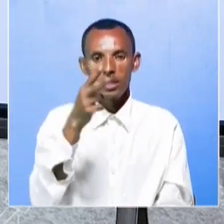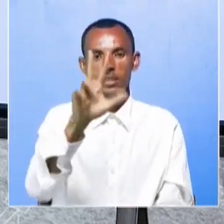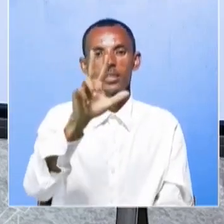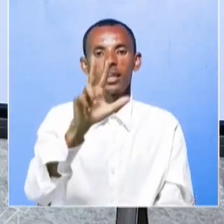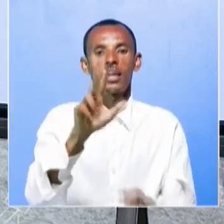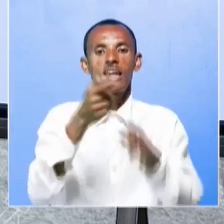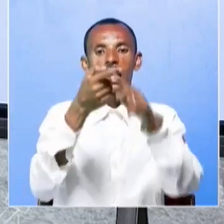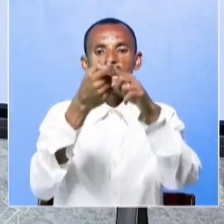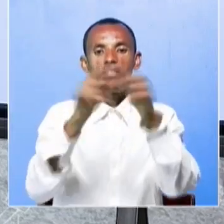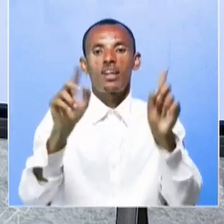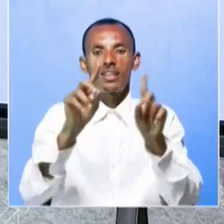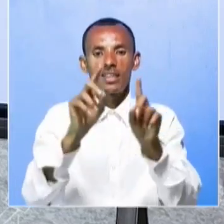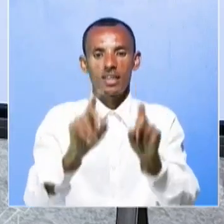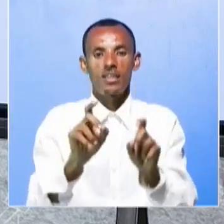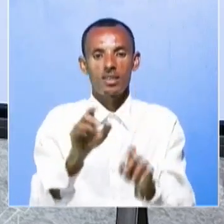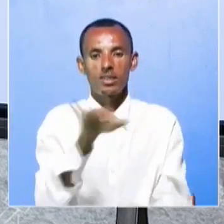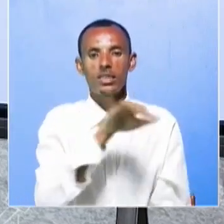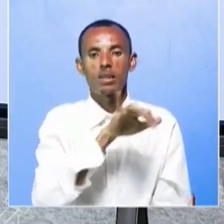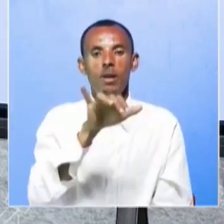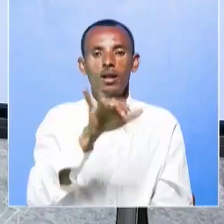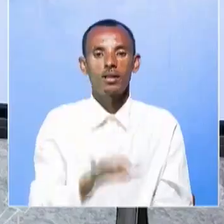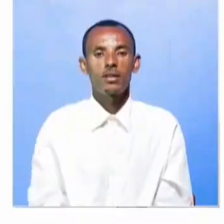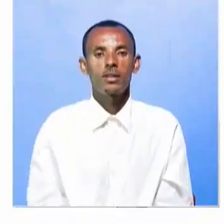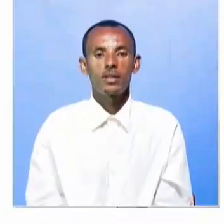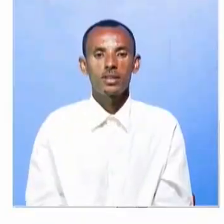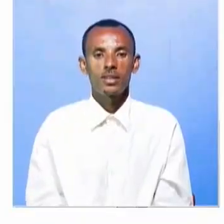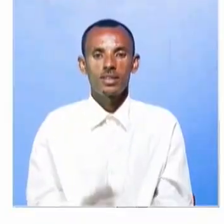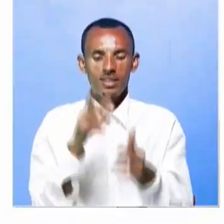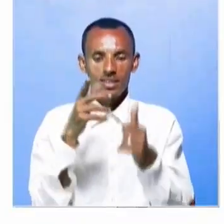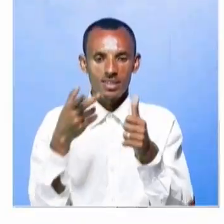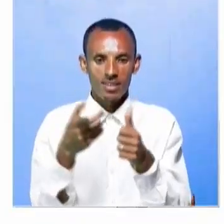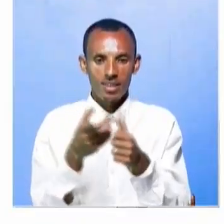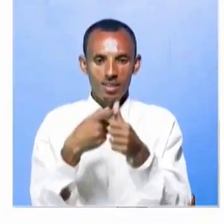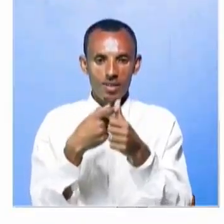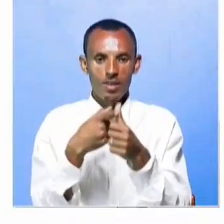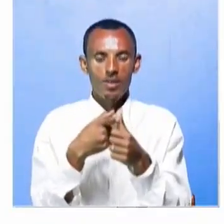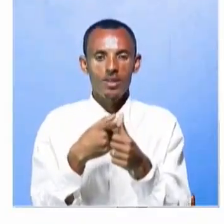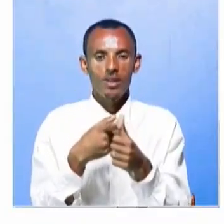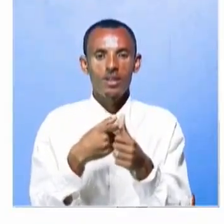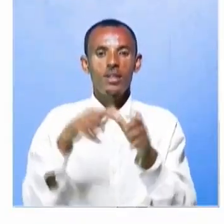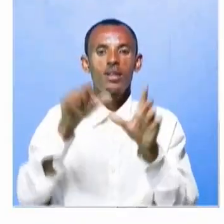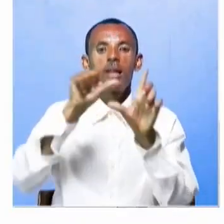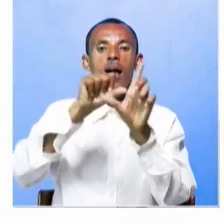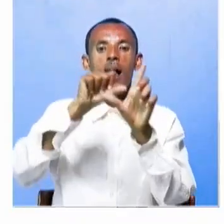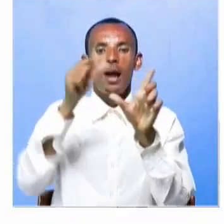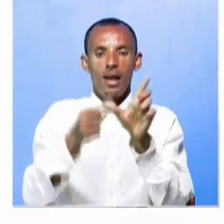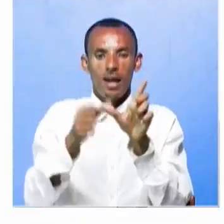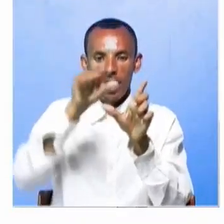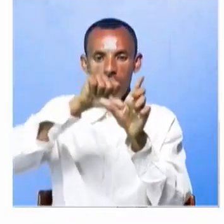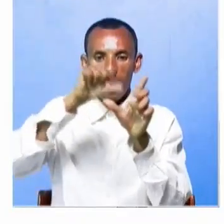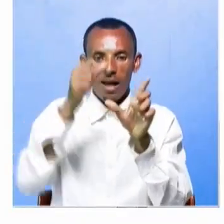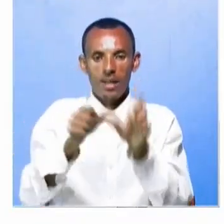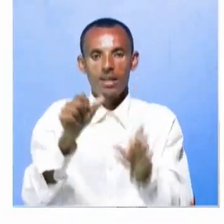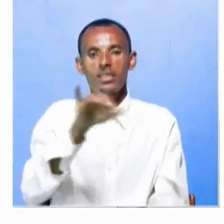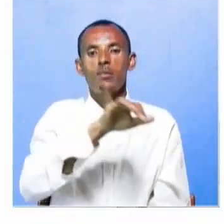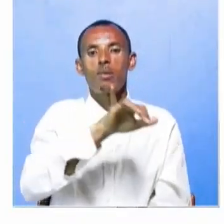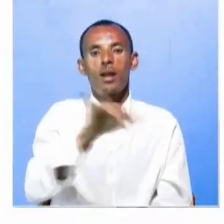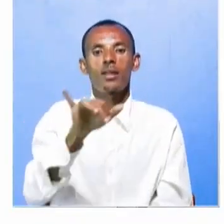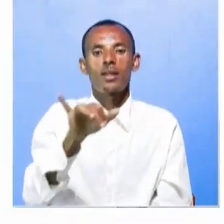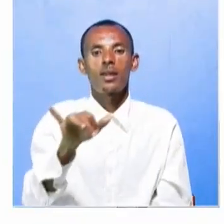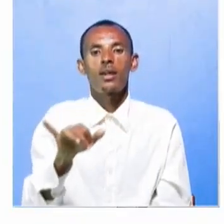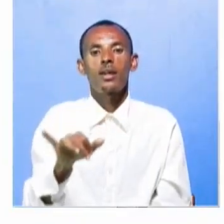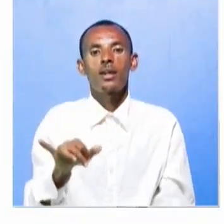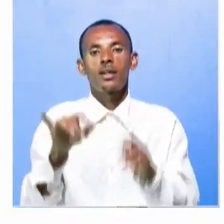different tests for similarity. Okay, the first one is angle-angle similarity theorem.